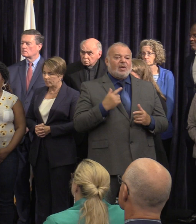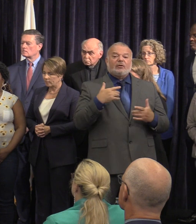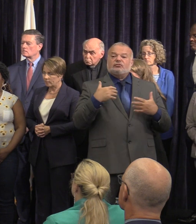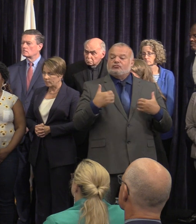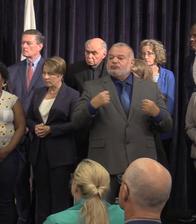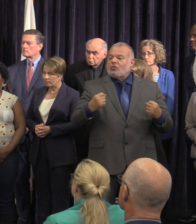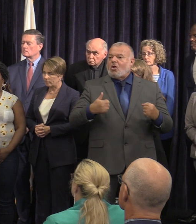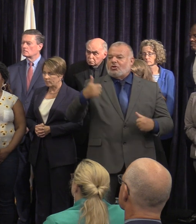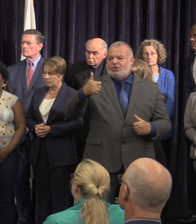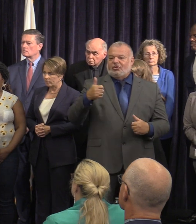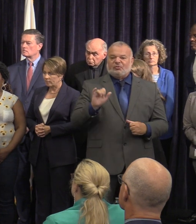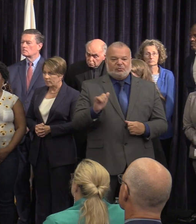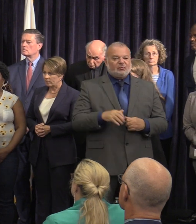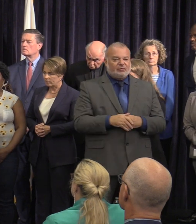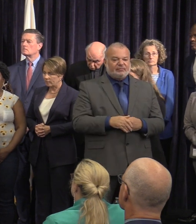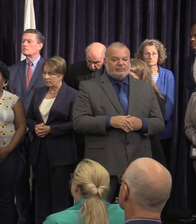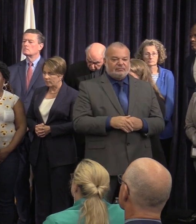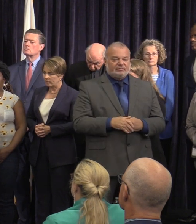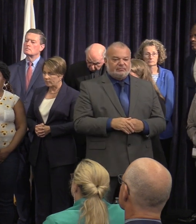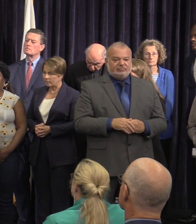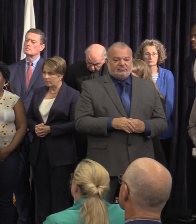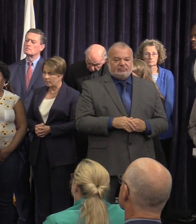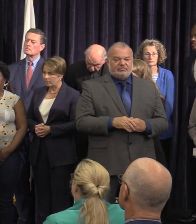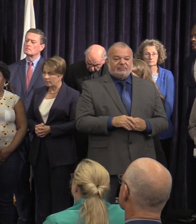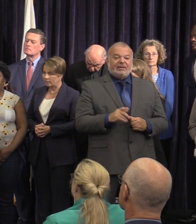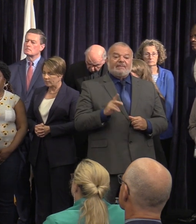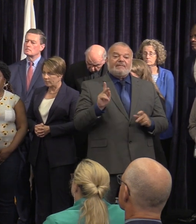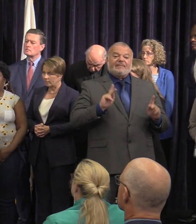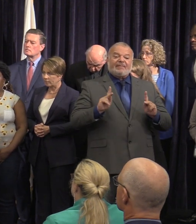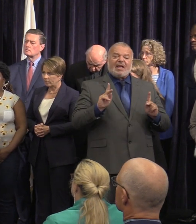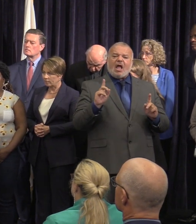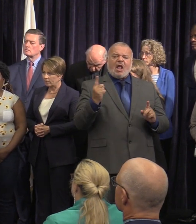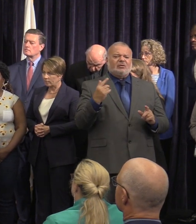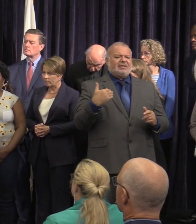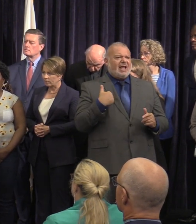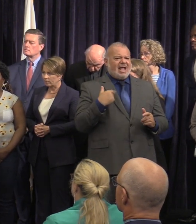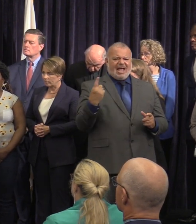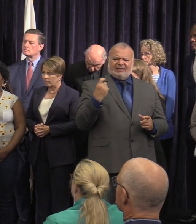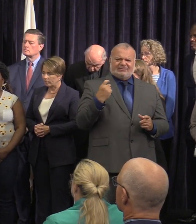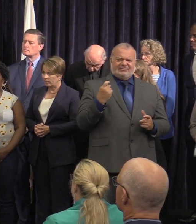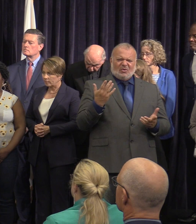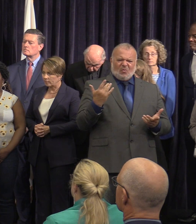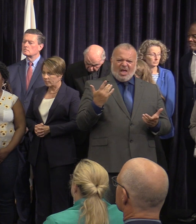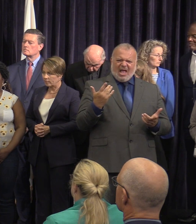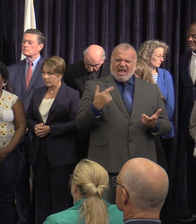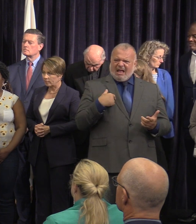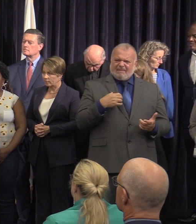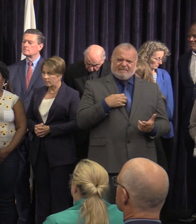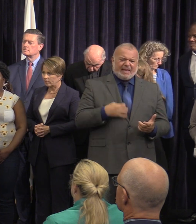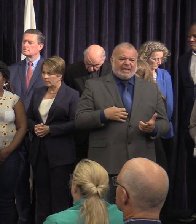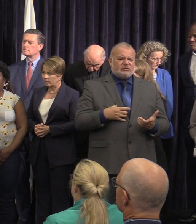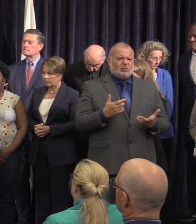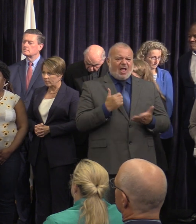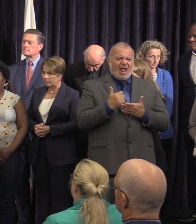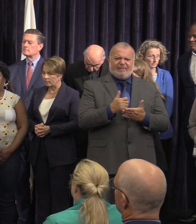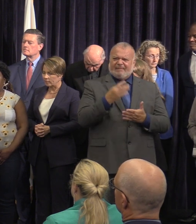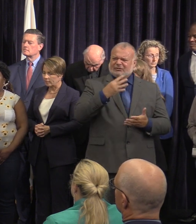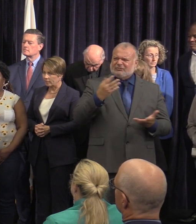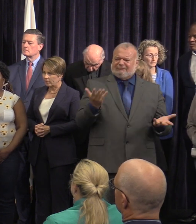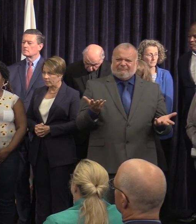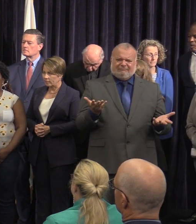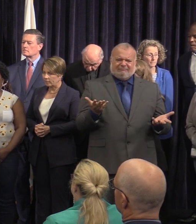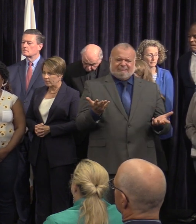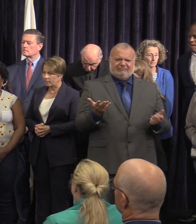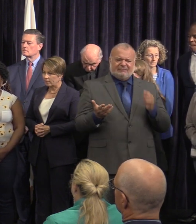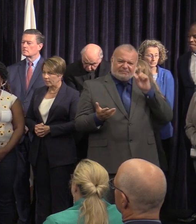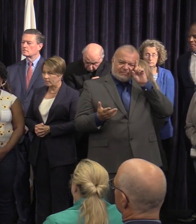I always said, you know, people asking me, why are you so passionate about, you know, helping immigrants all the time? And